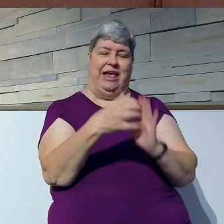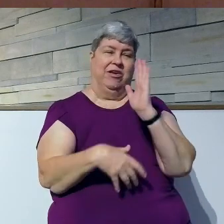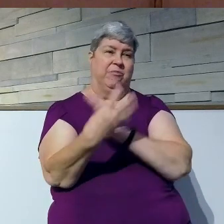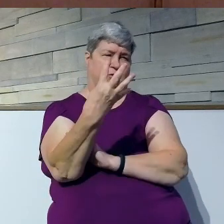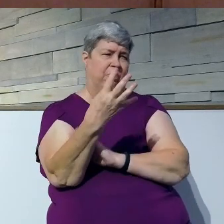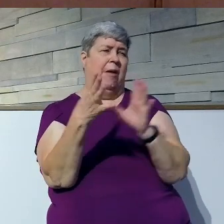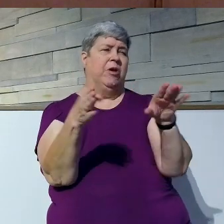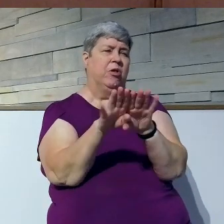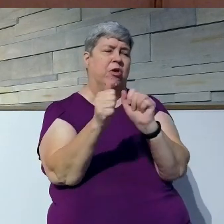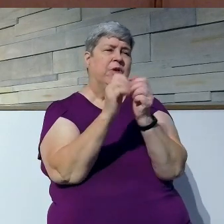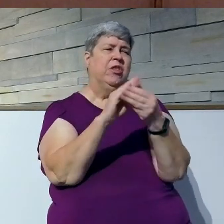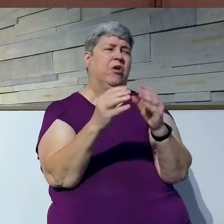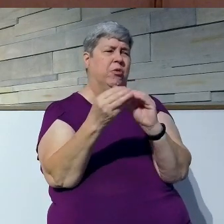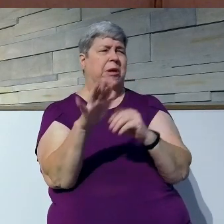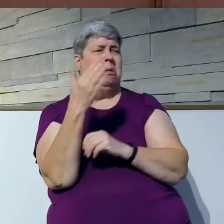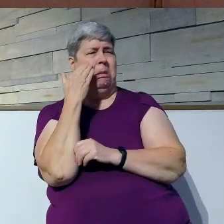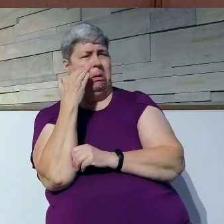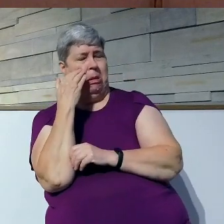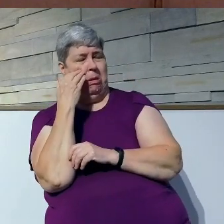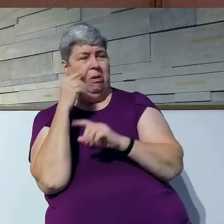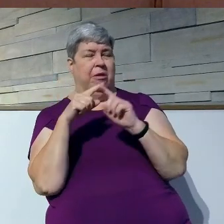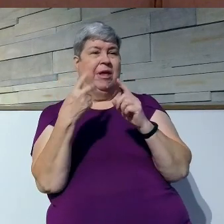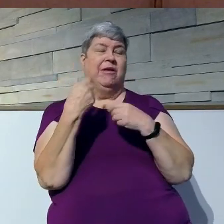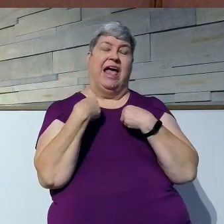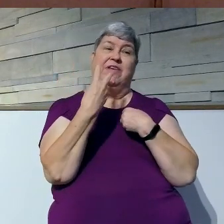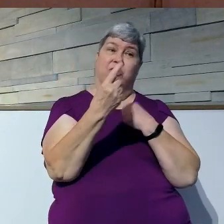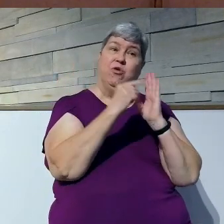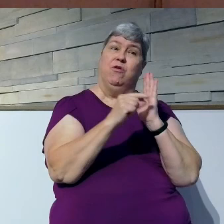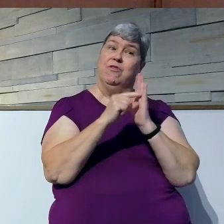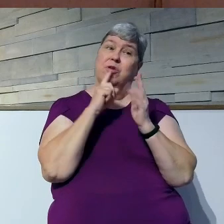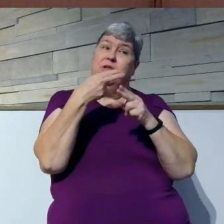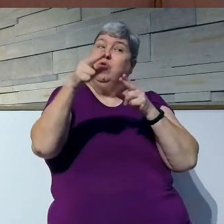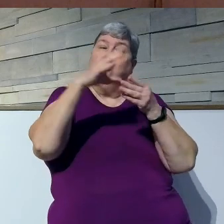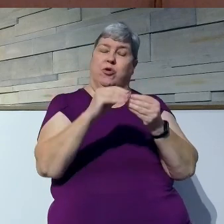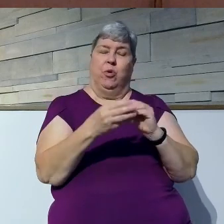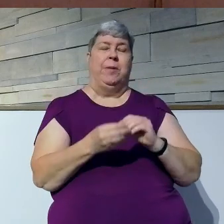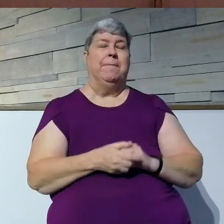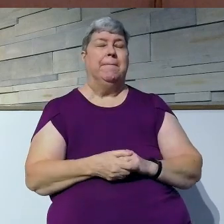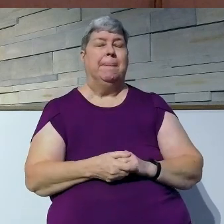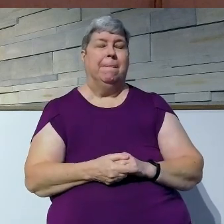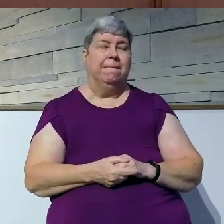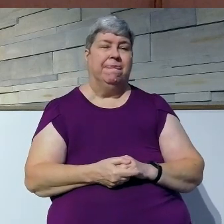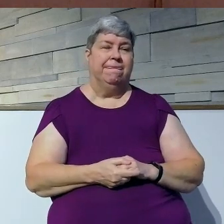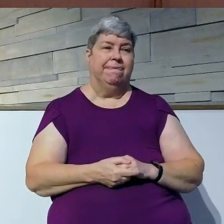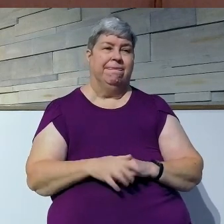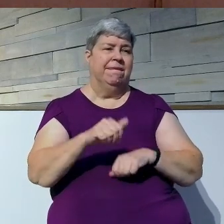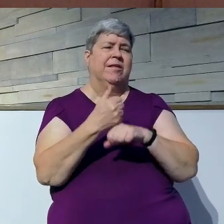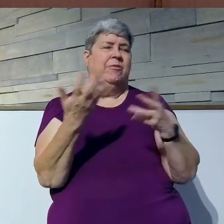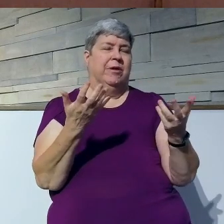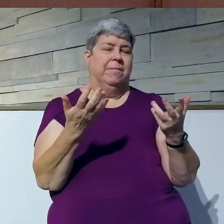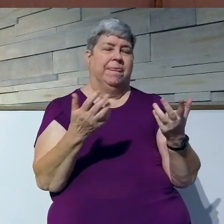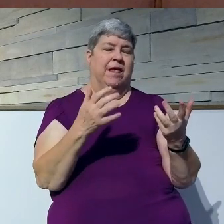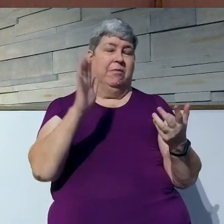close with the story there that we're somewhat familiar with, but it's given in two verses. We don't realize how short it is. The setup is this,